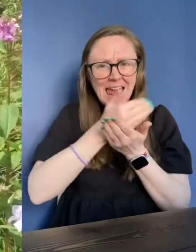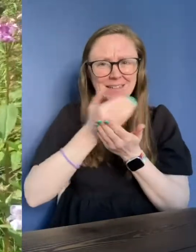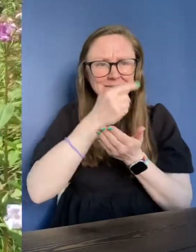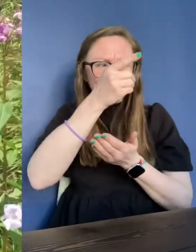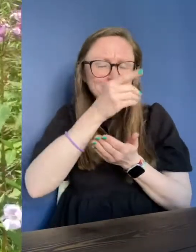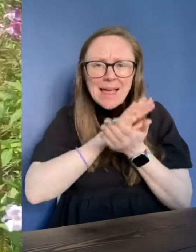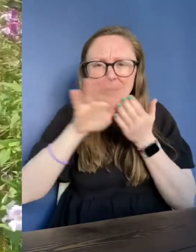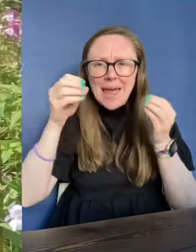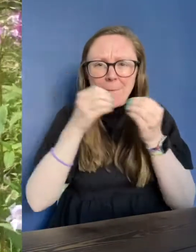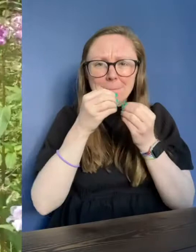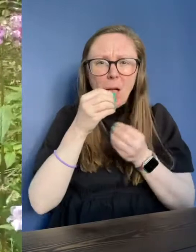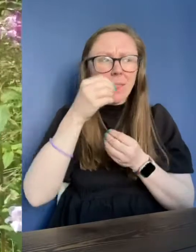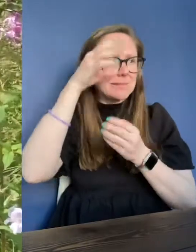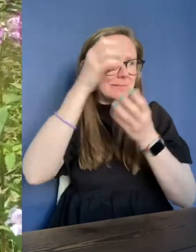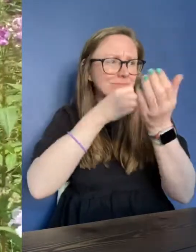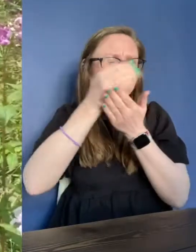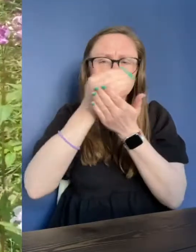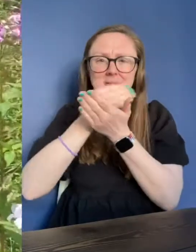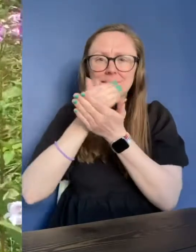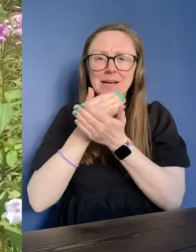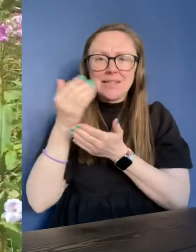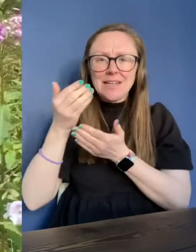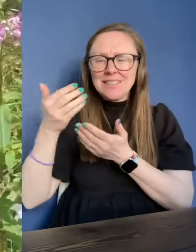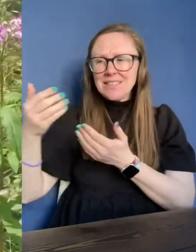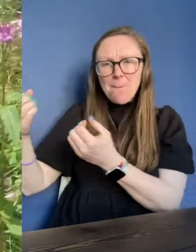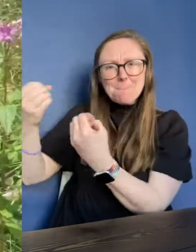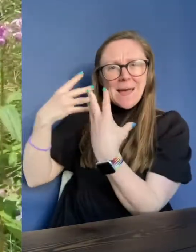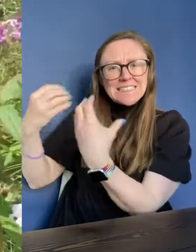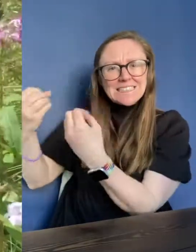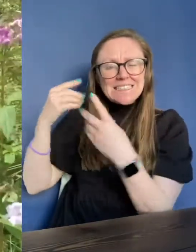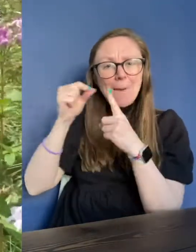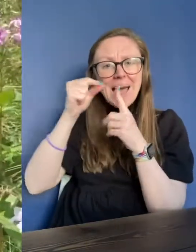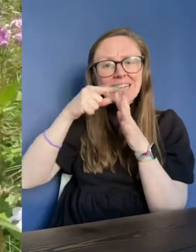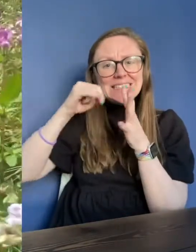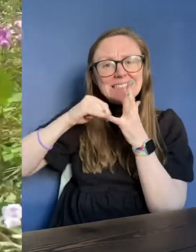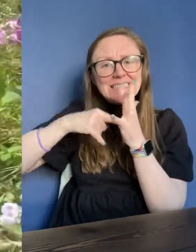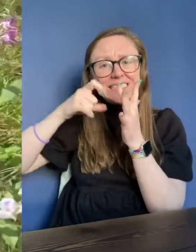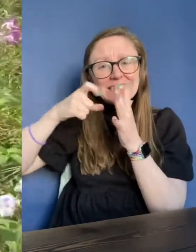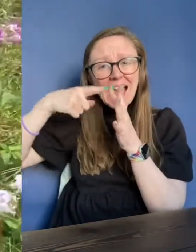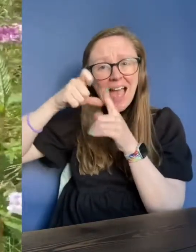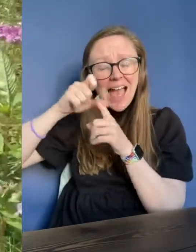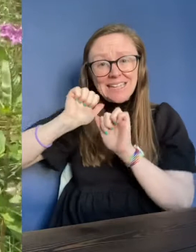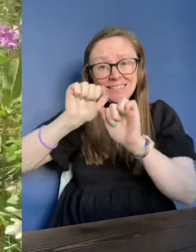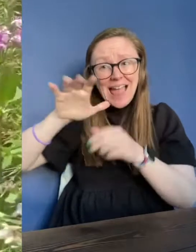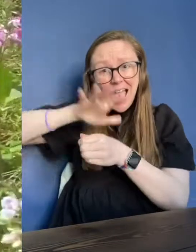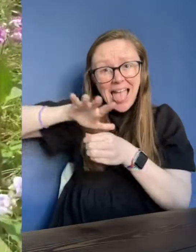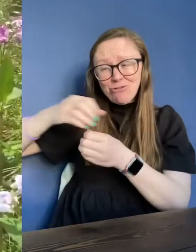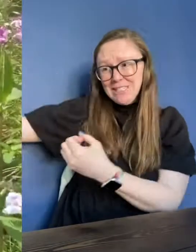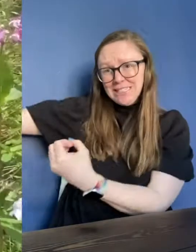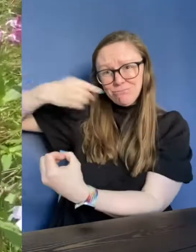balsam that pesticides could have been sprayed in that area, particularly if you're